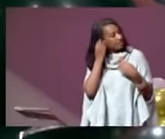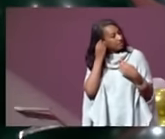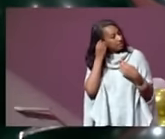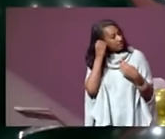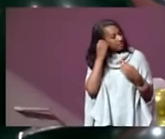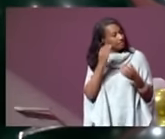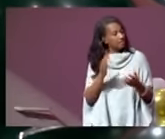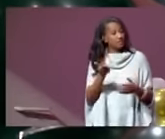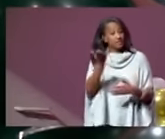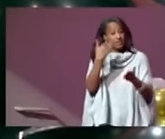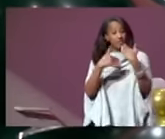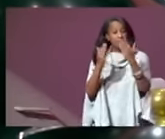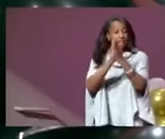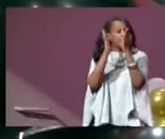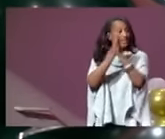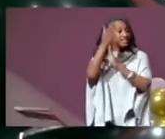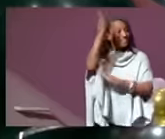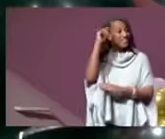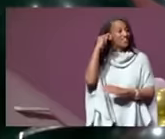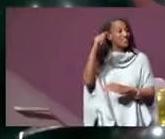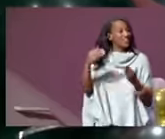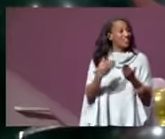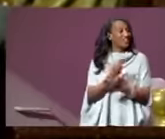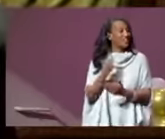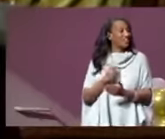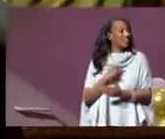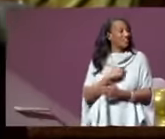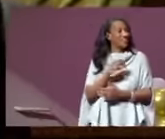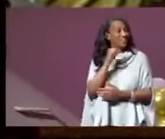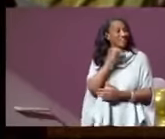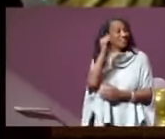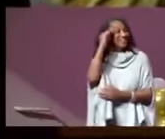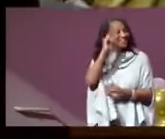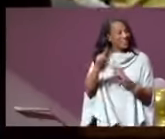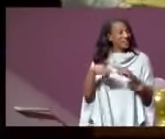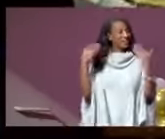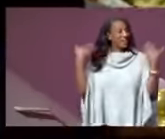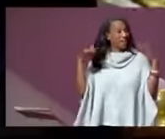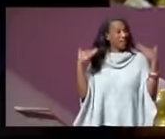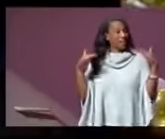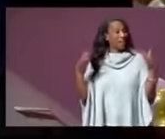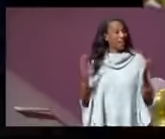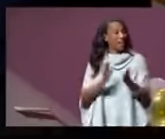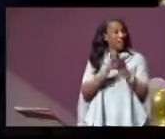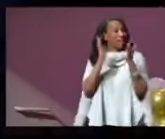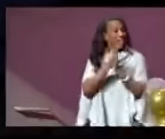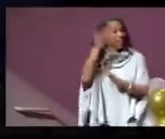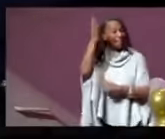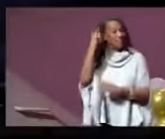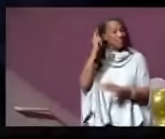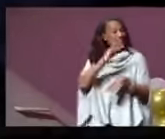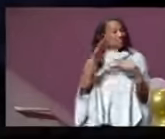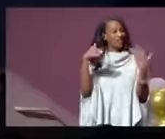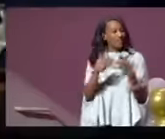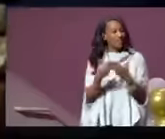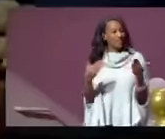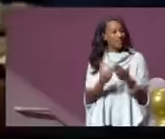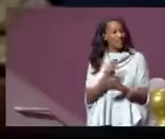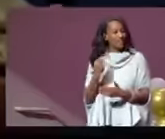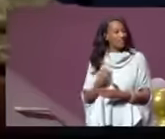Give God praise. Y'all don't know when to shout. Give God praise for all